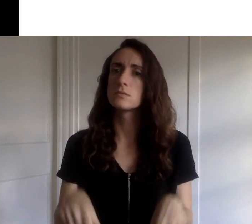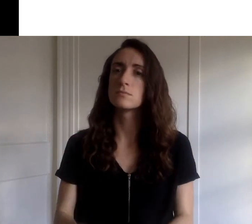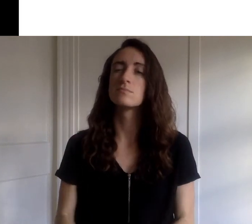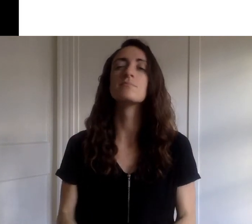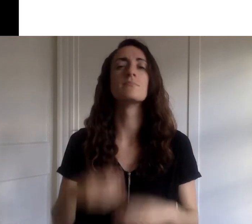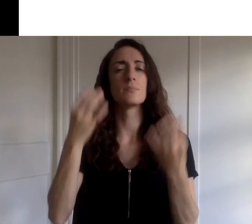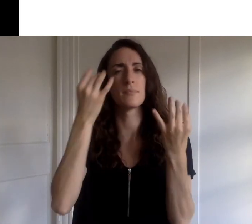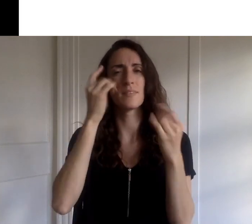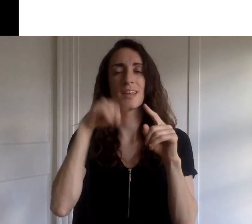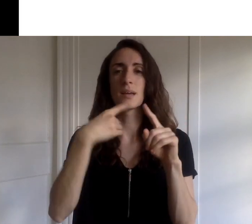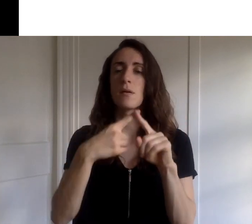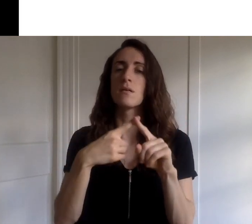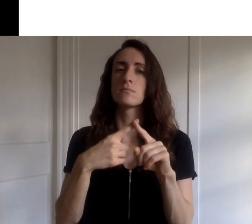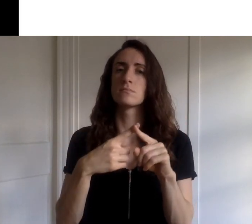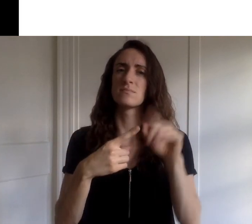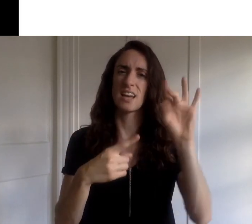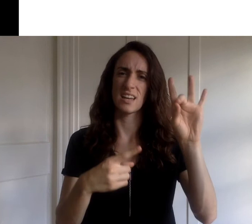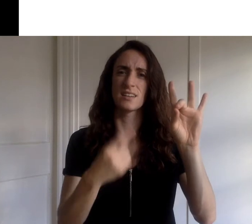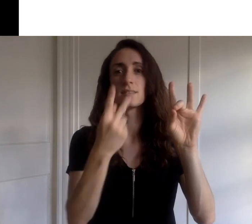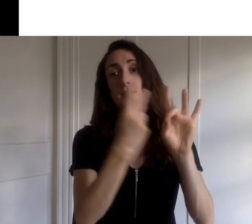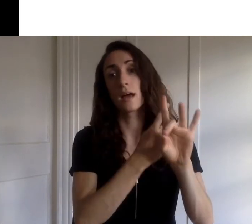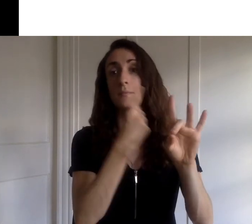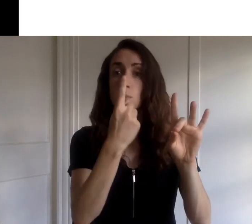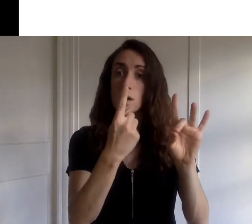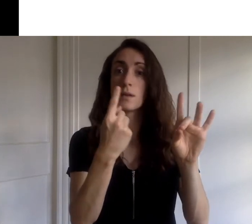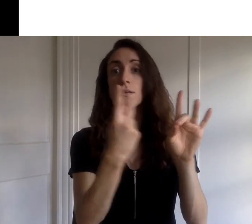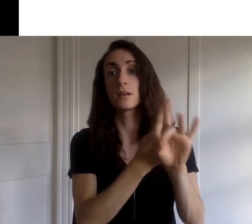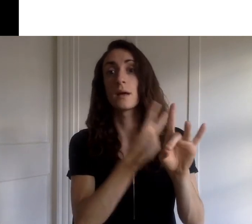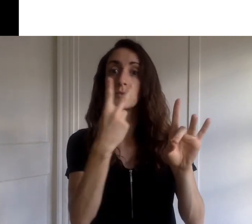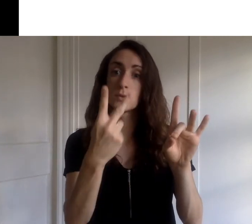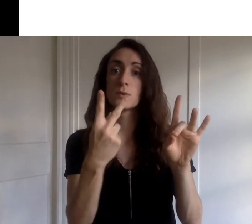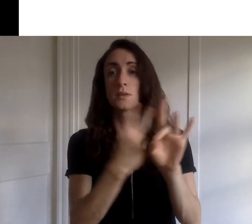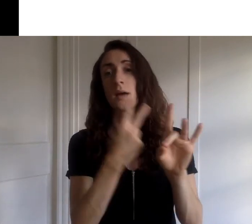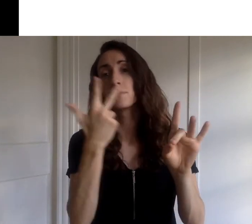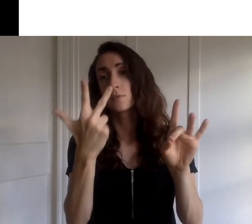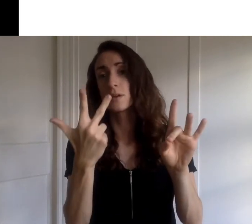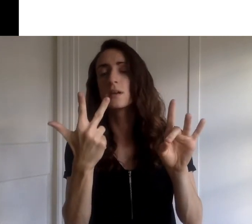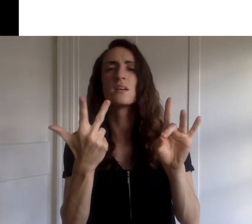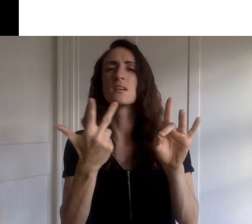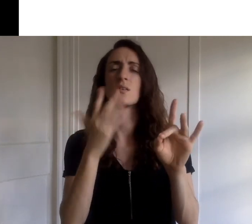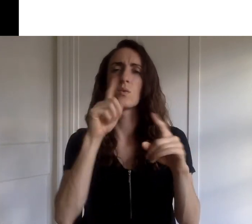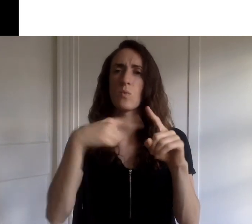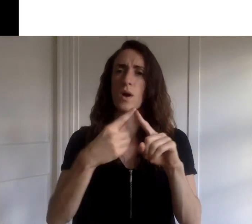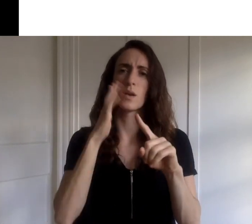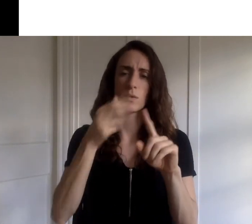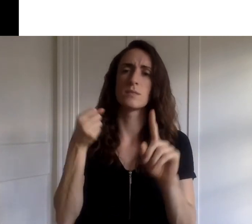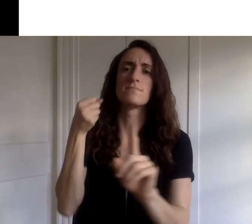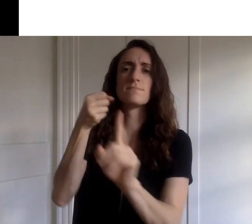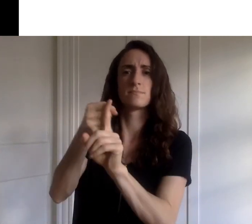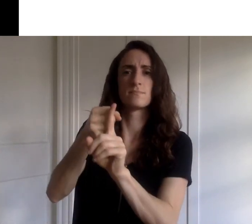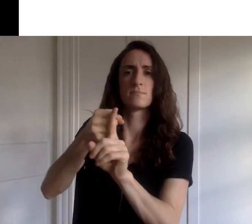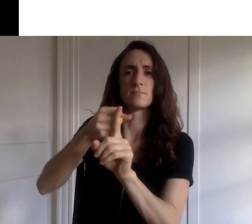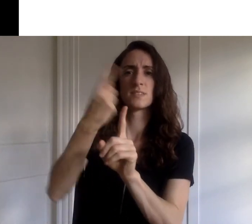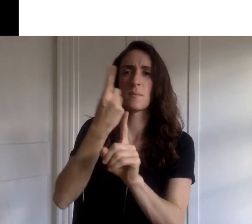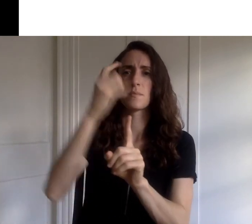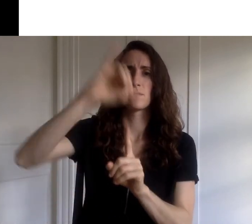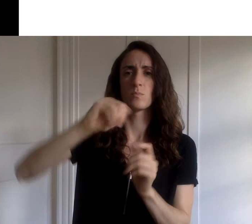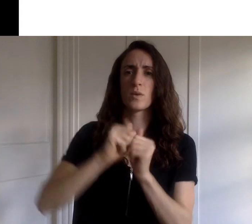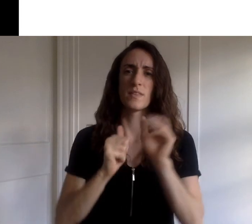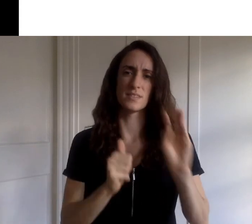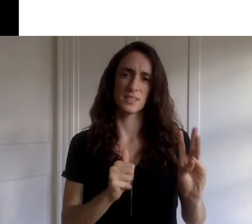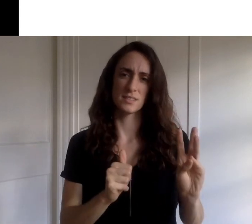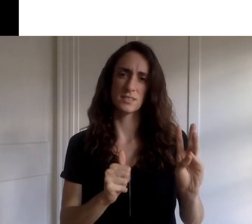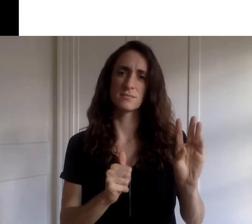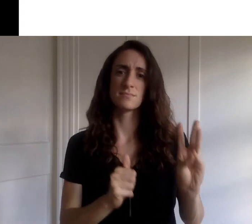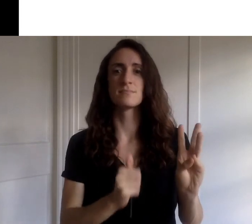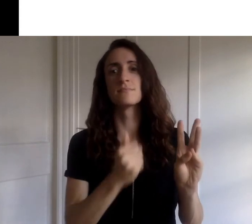though. So let's think about the multiples of 8. 8 times 1, 8 times 2, 8 times 3. When is the first time